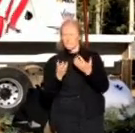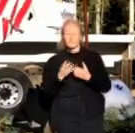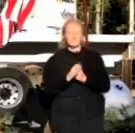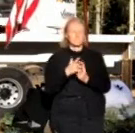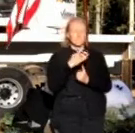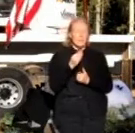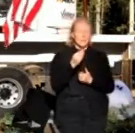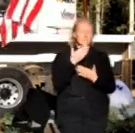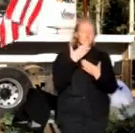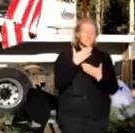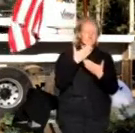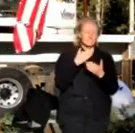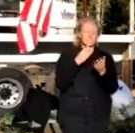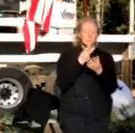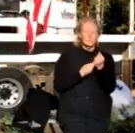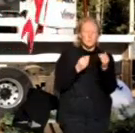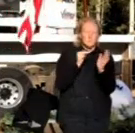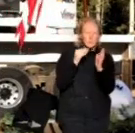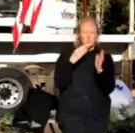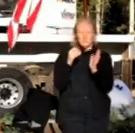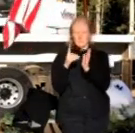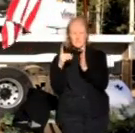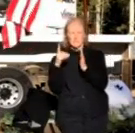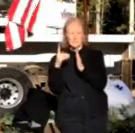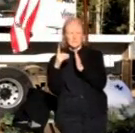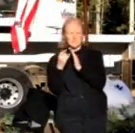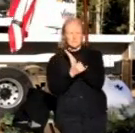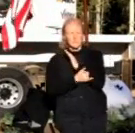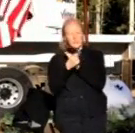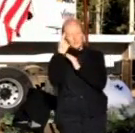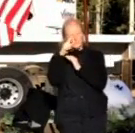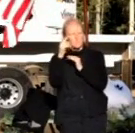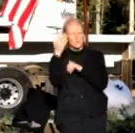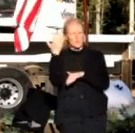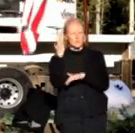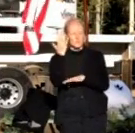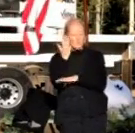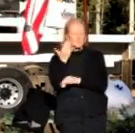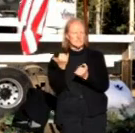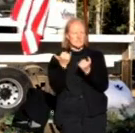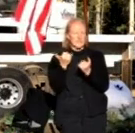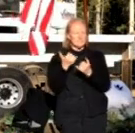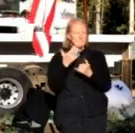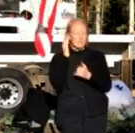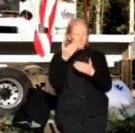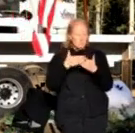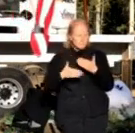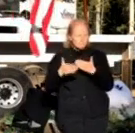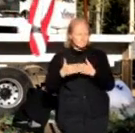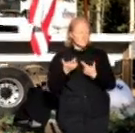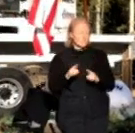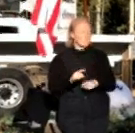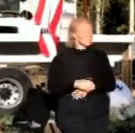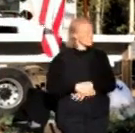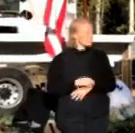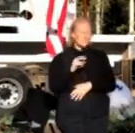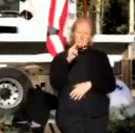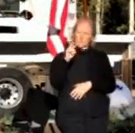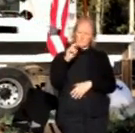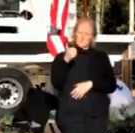of the support received by both Montrose County and Delta County for the tree cutting today and what is still to come. And beginning November